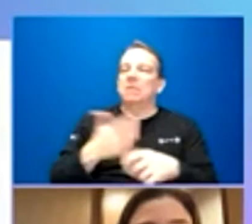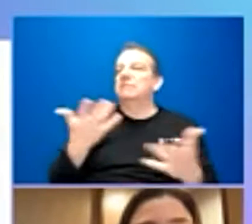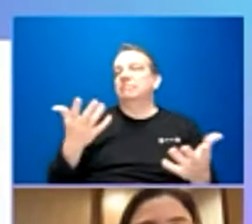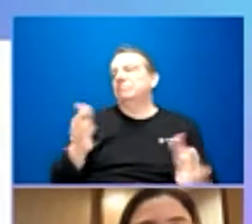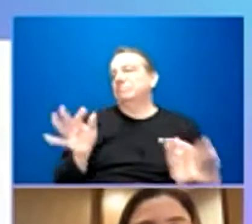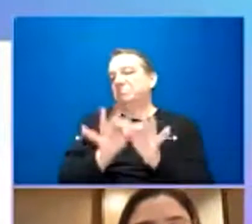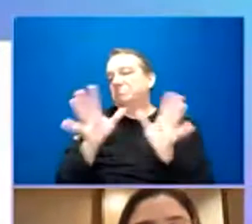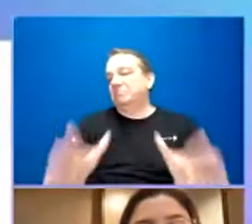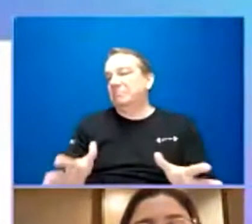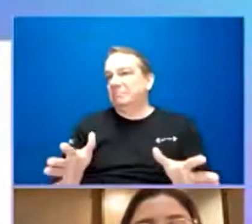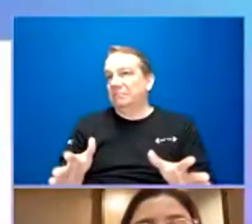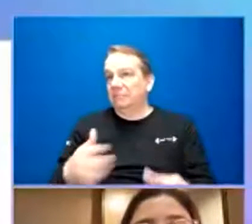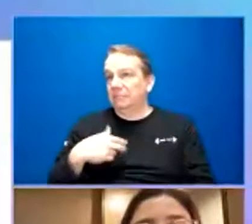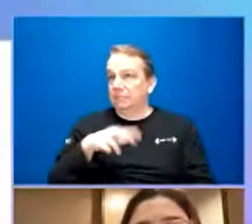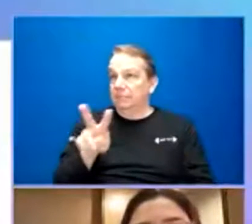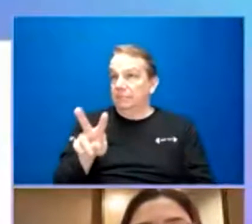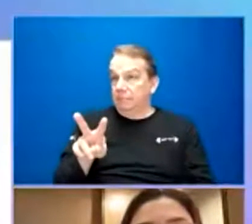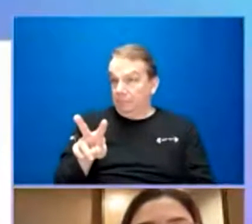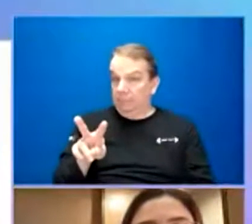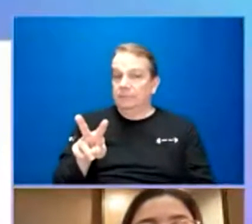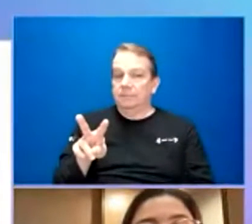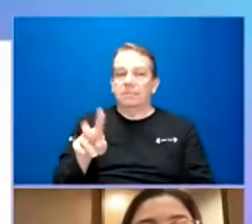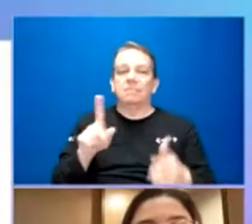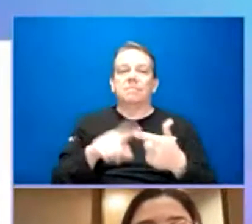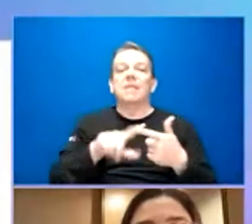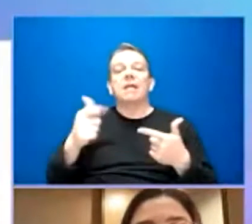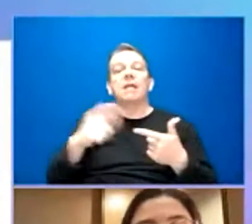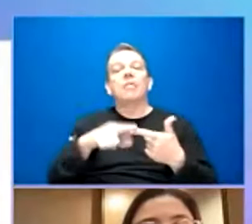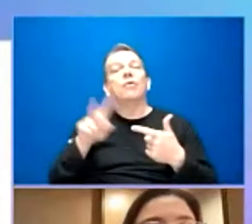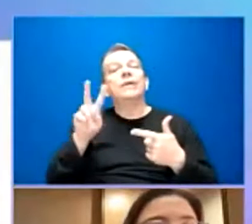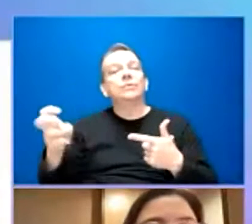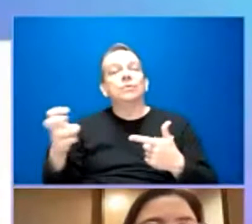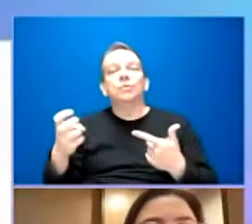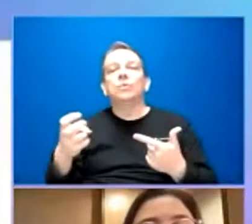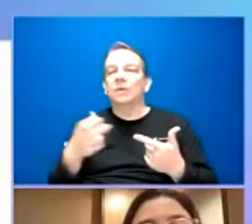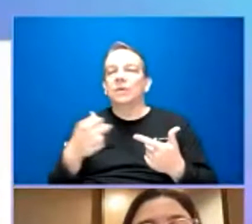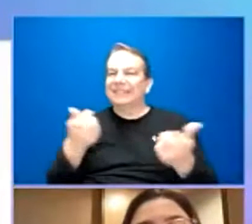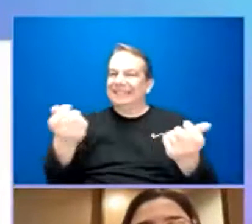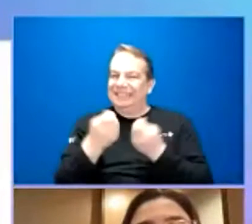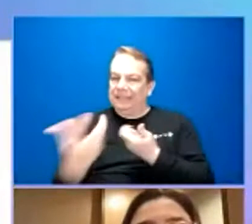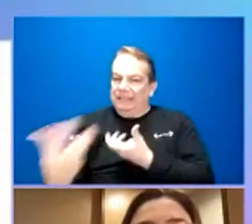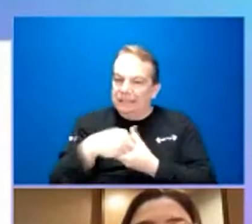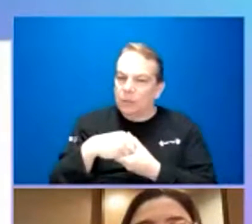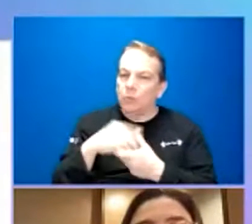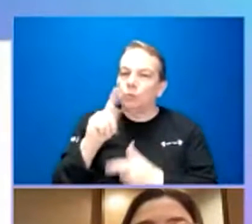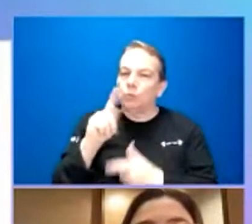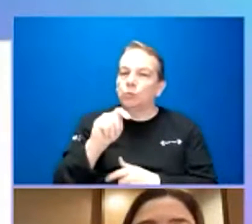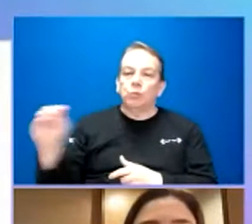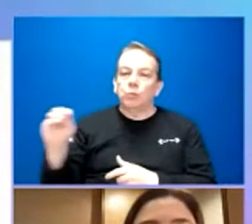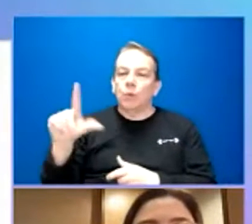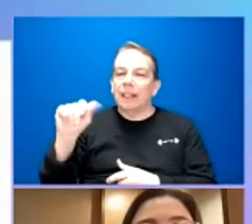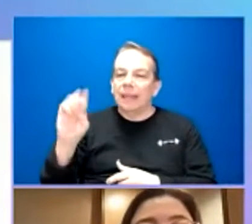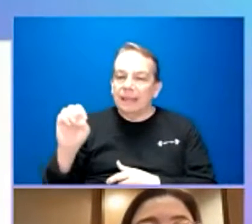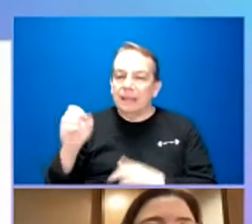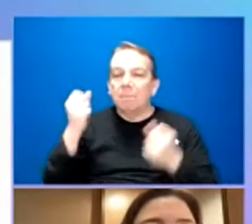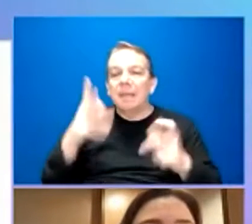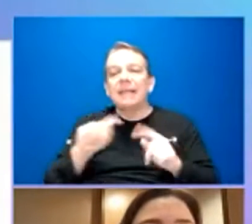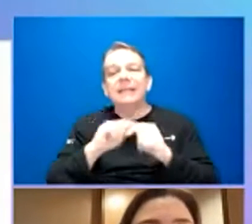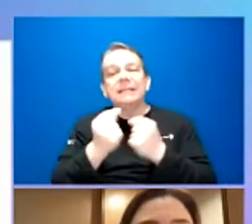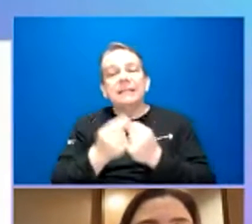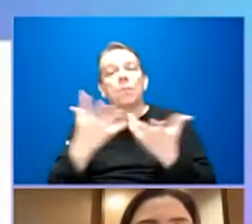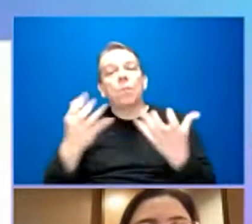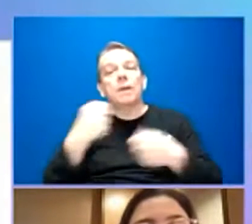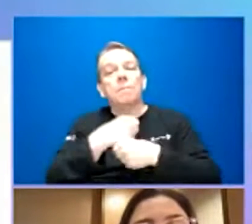it. Another common challenge is getting engaged too late. So I've observed many teams who want to make a